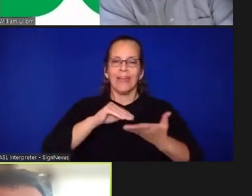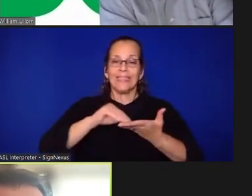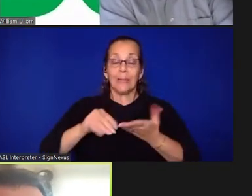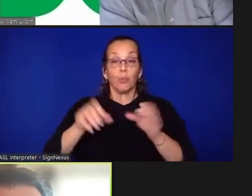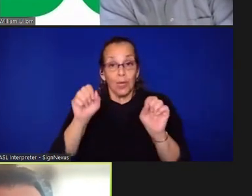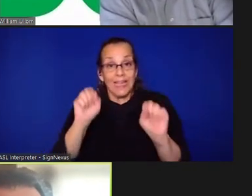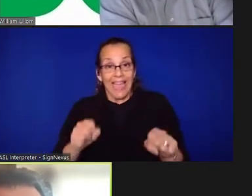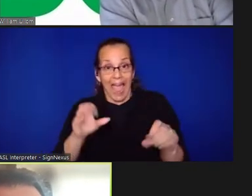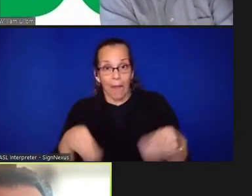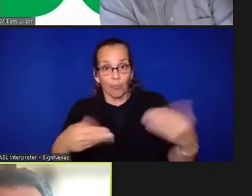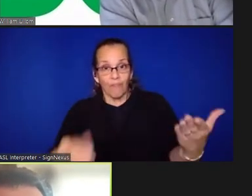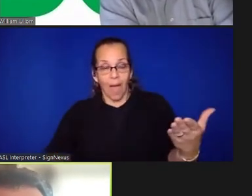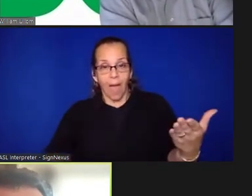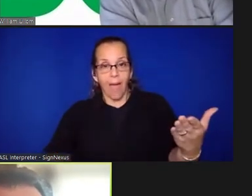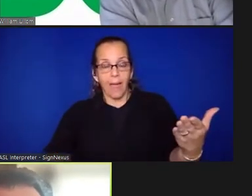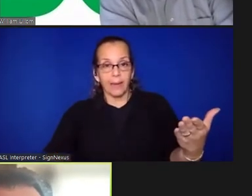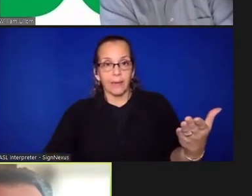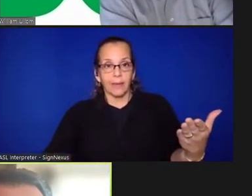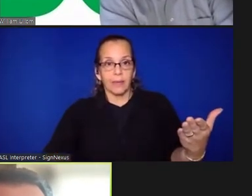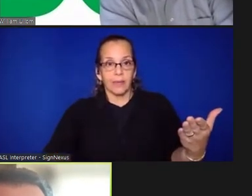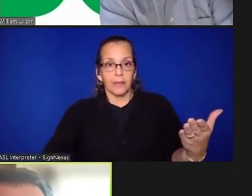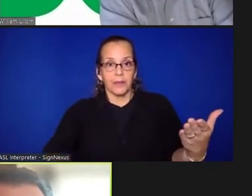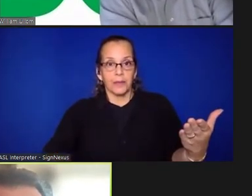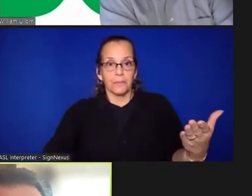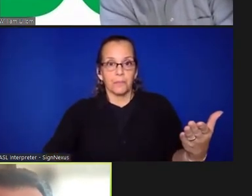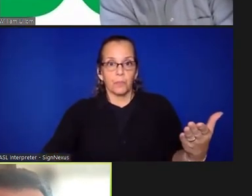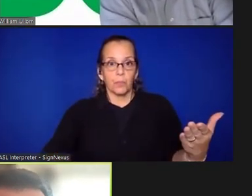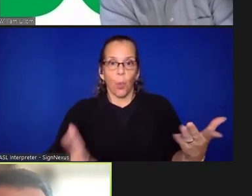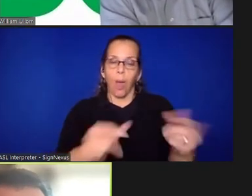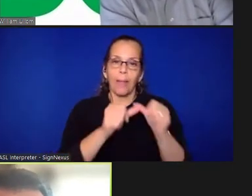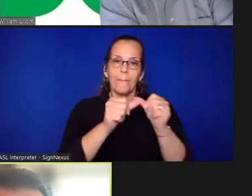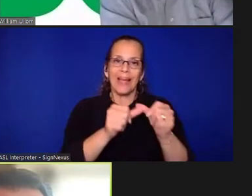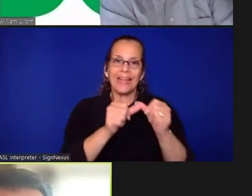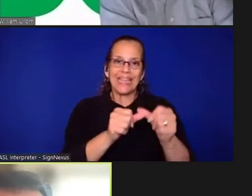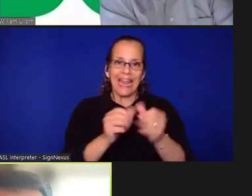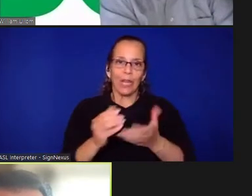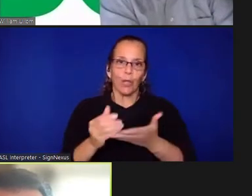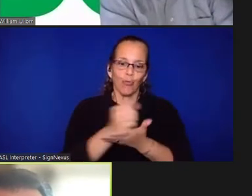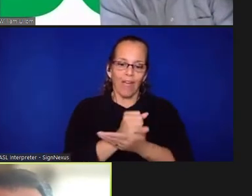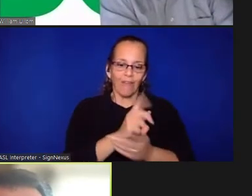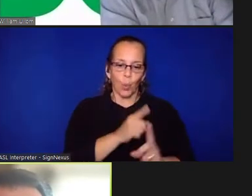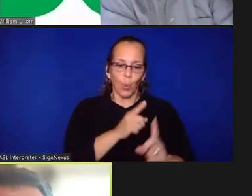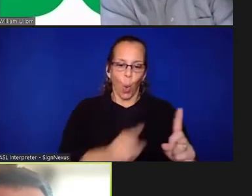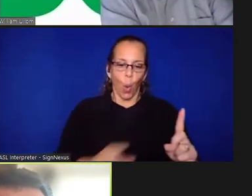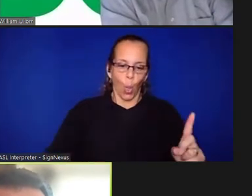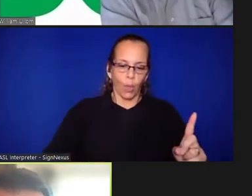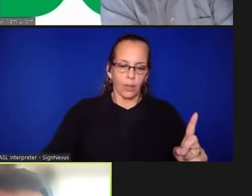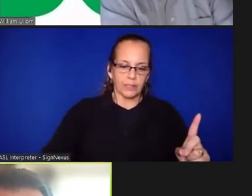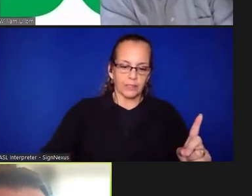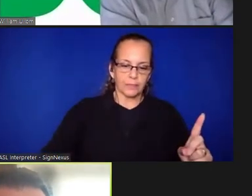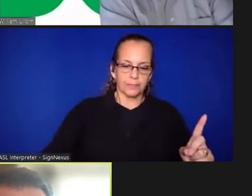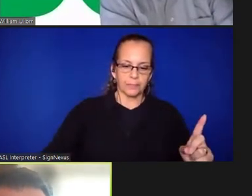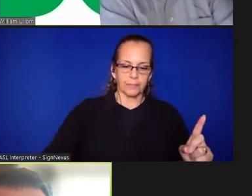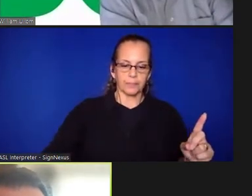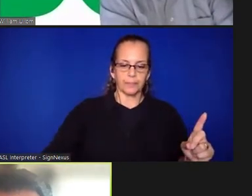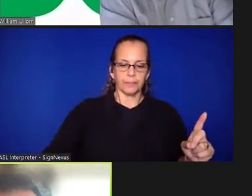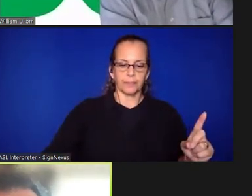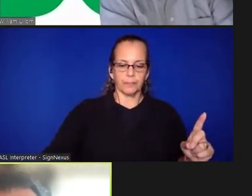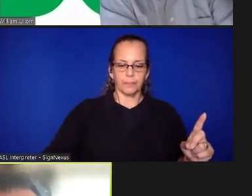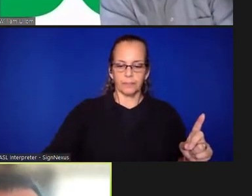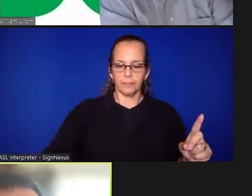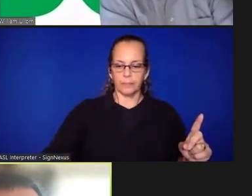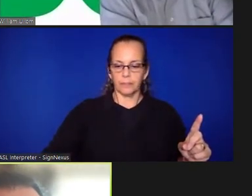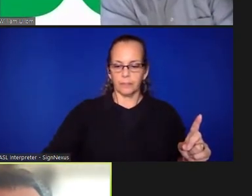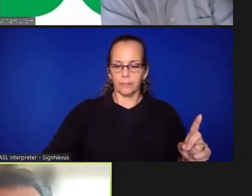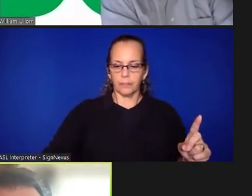granted while maintaining the program's Revenue goals this is a practicable mitigation measure that the environmental assessment declines to consider without